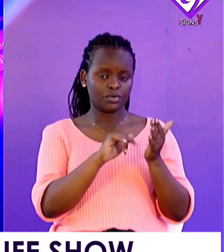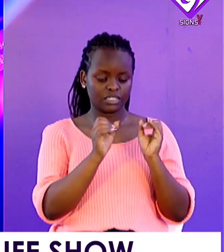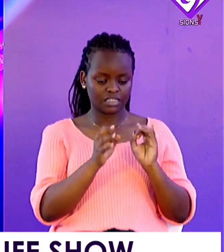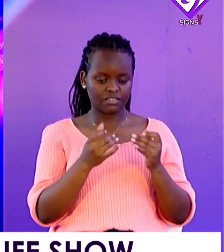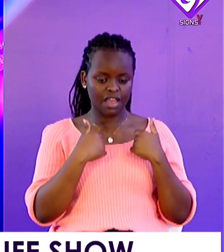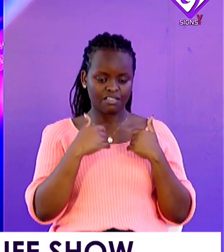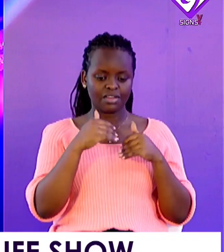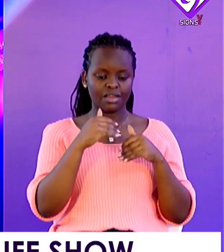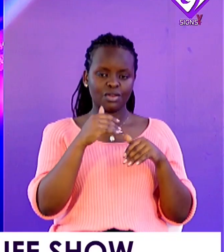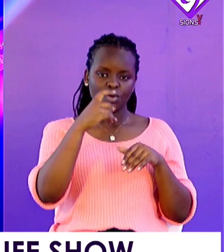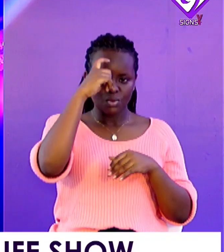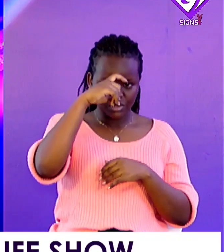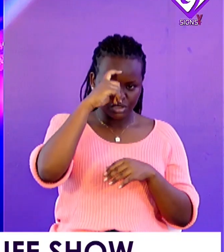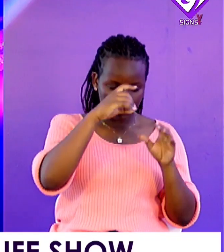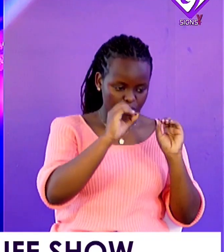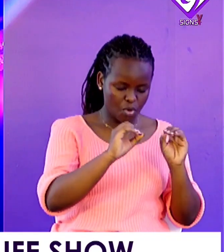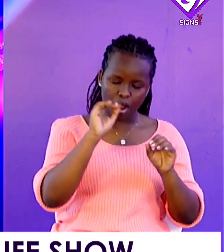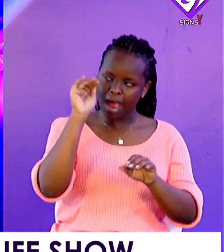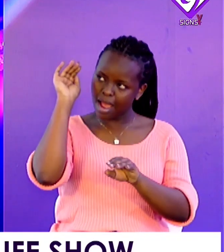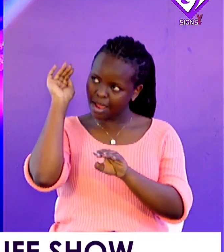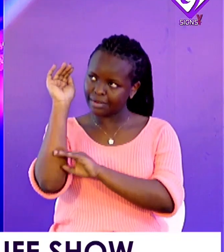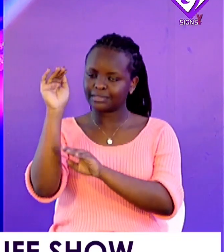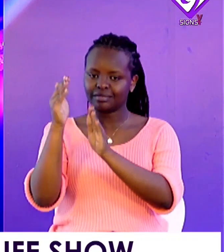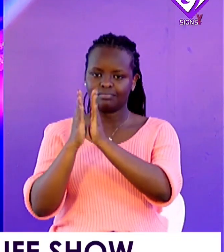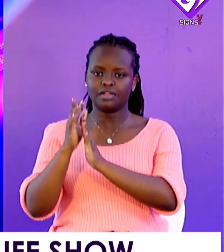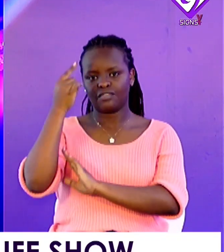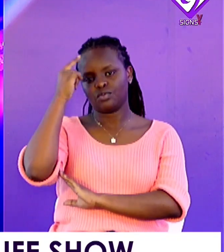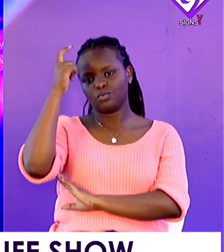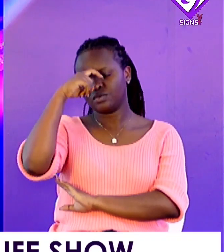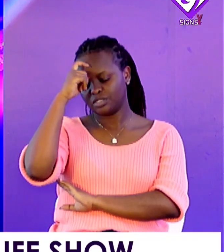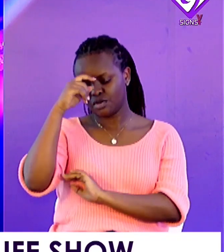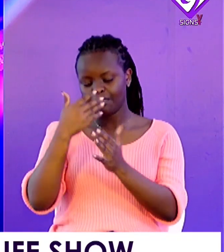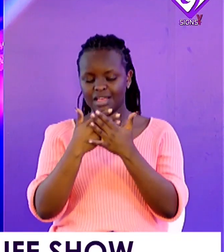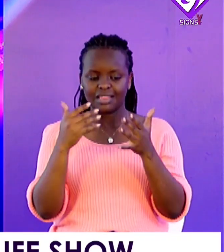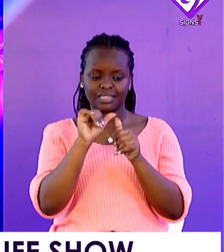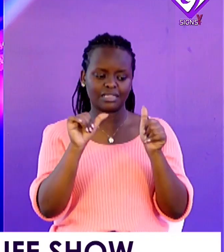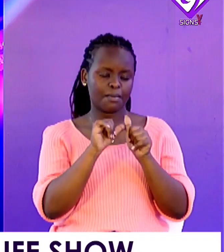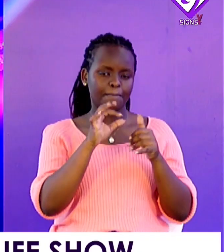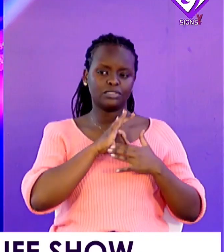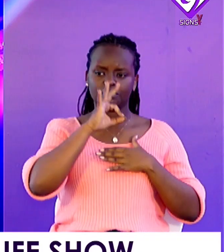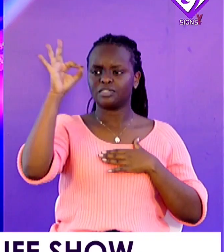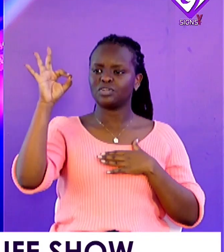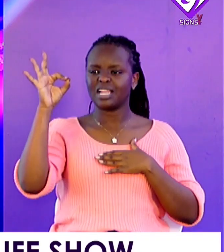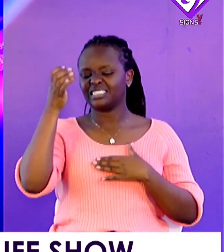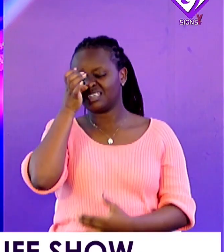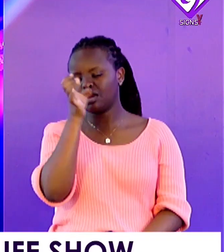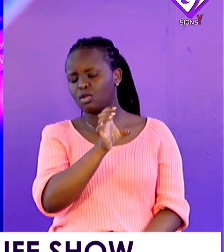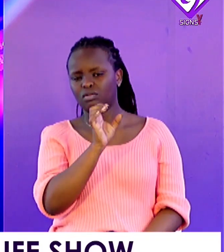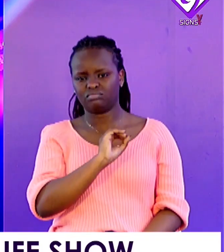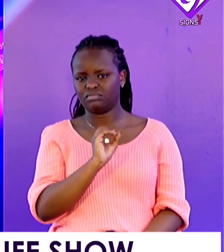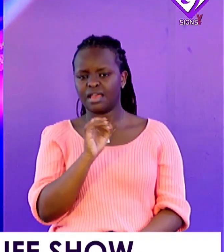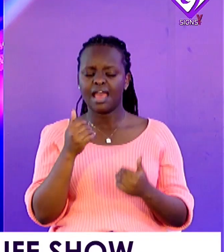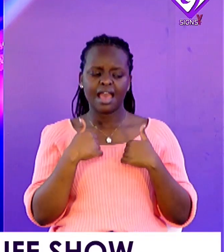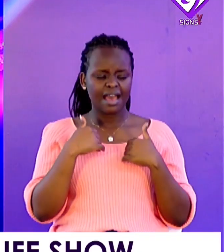wisdom. Even on matters of spirituality, we don't have to be ignorant. We have our conscience, we